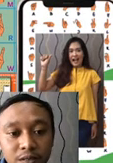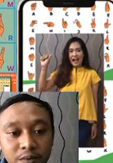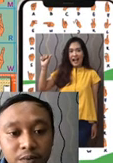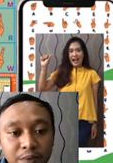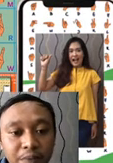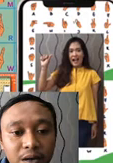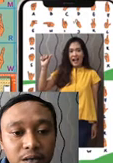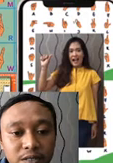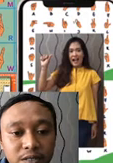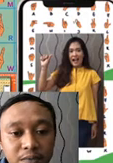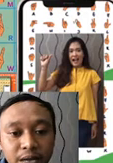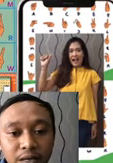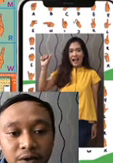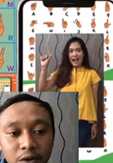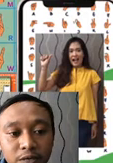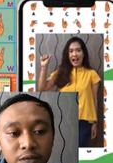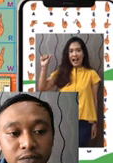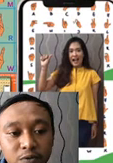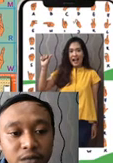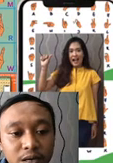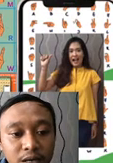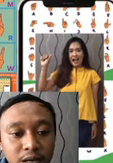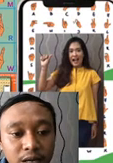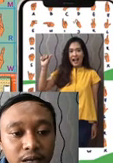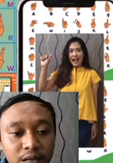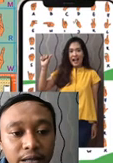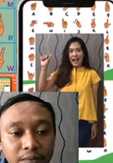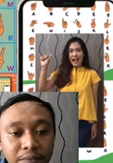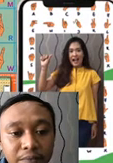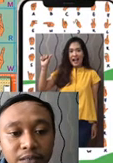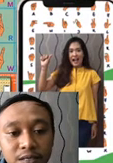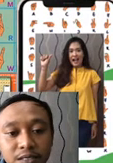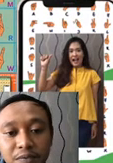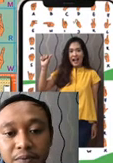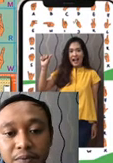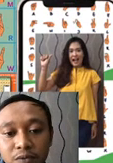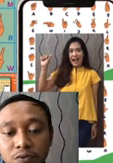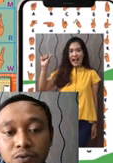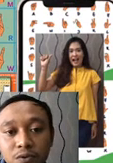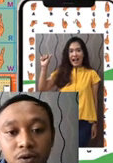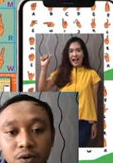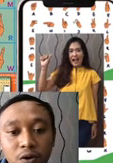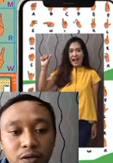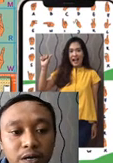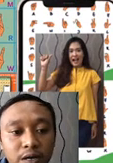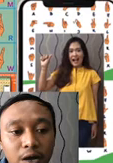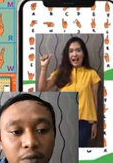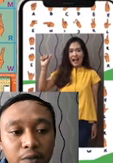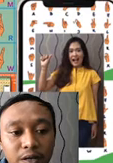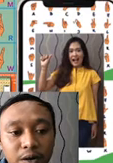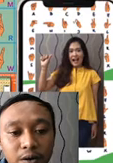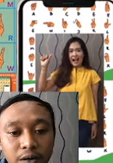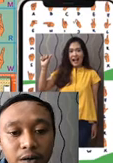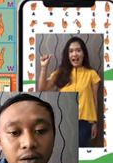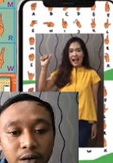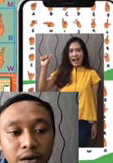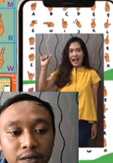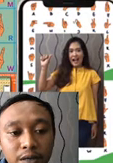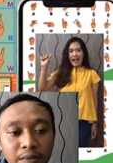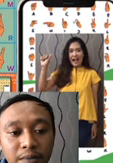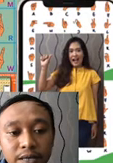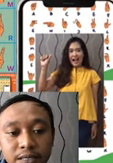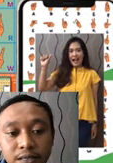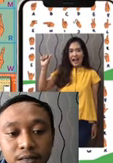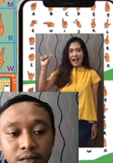First, prepare a CB letter recognition poster, then press the CB menu on the augmented